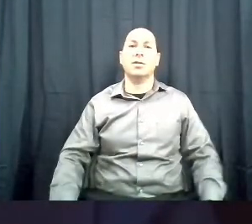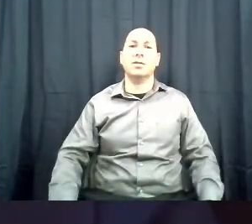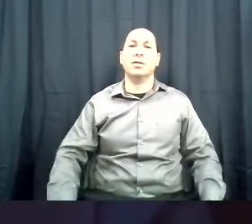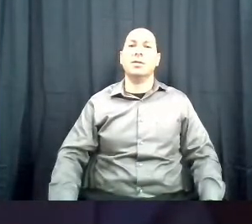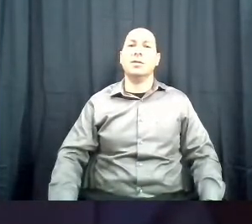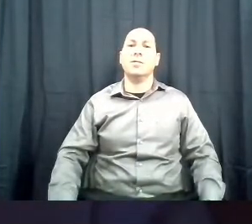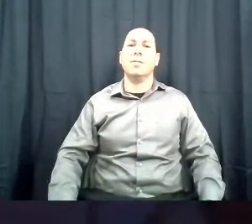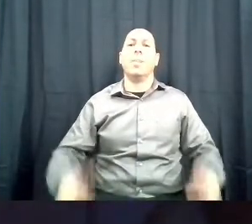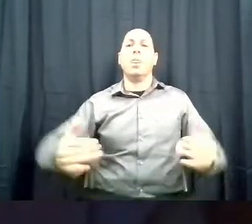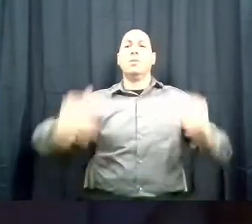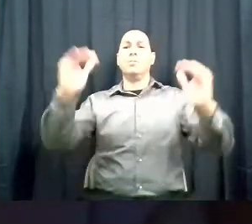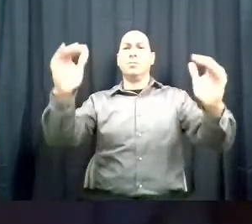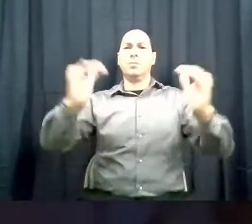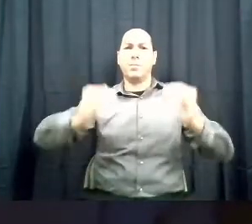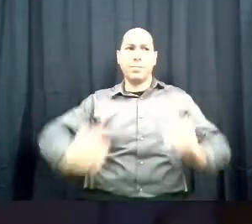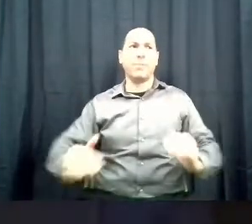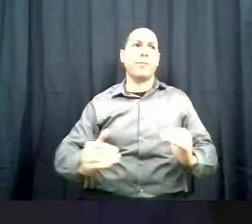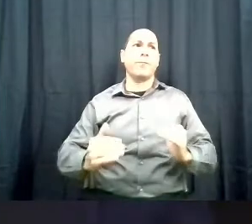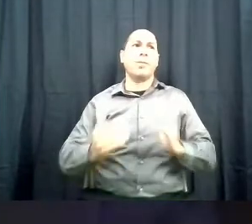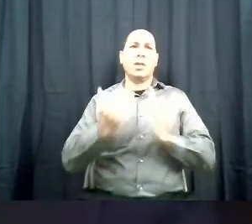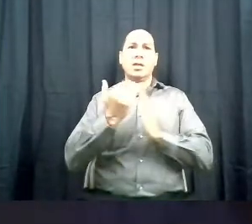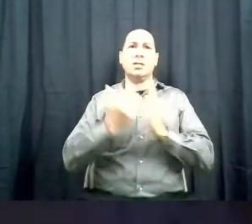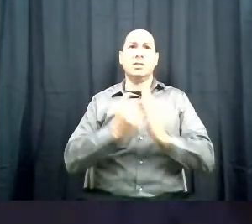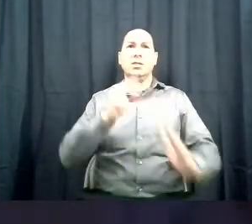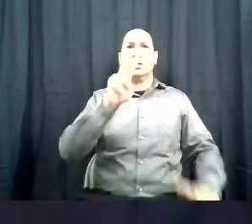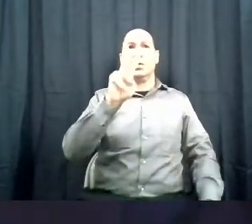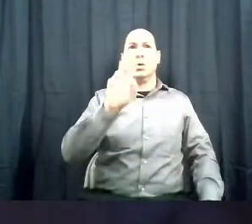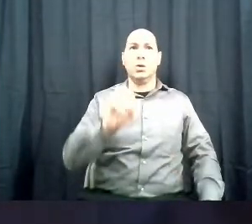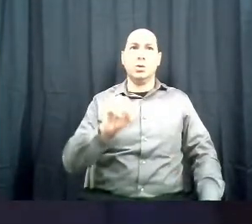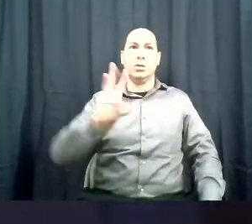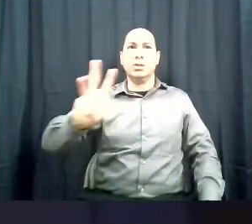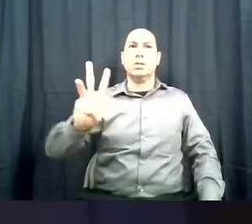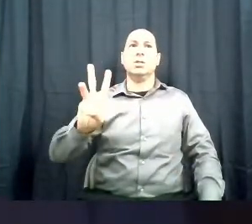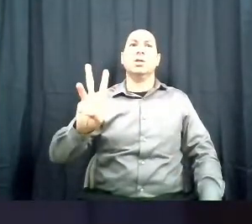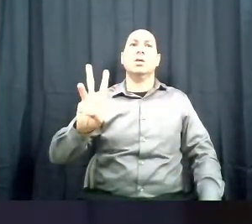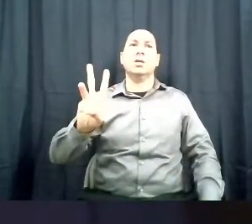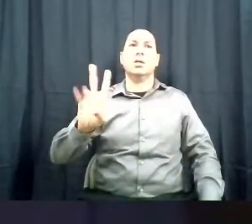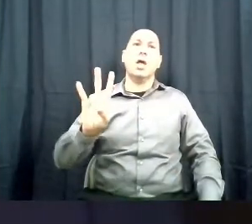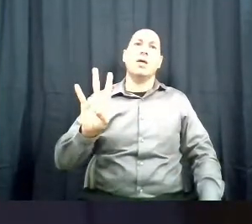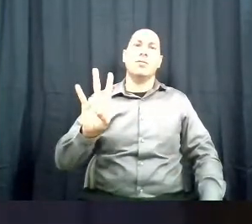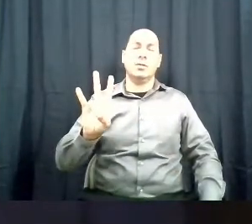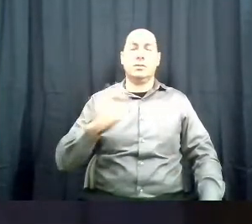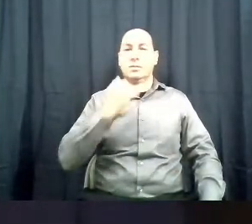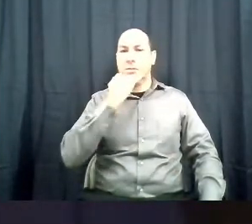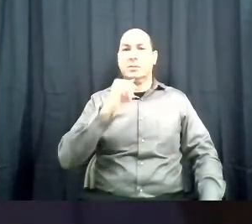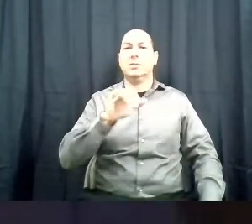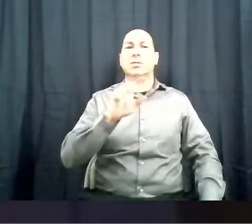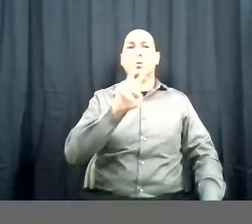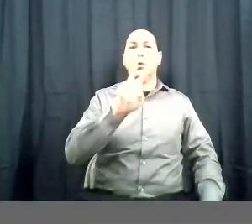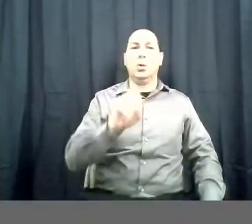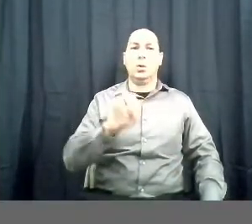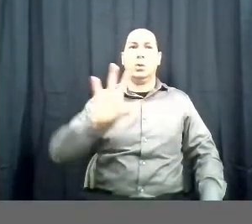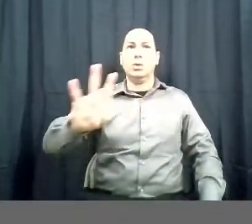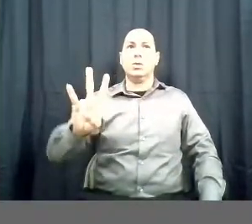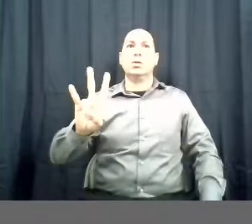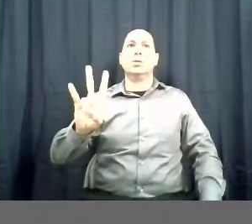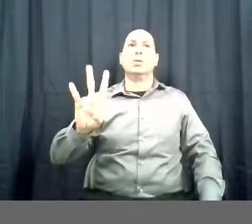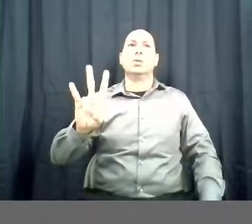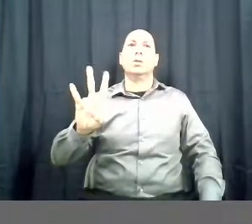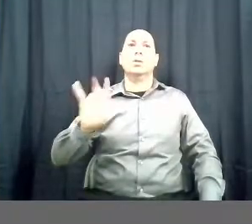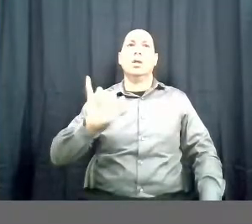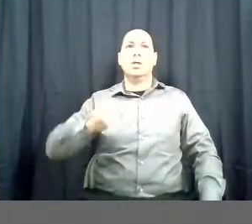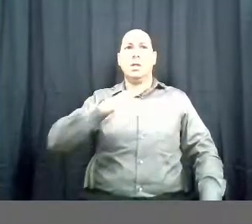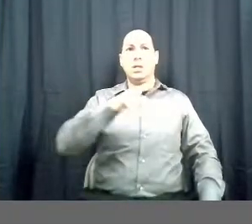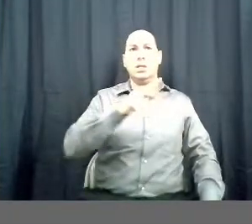which is a Section 207 debt issue involving PRASA. And